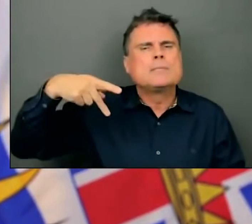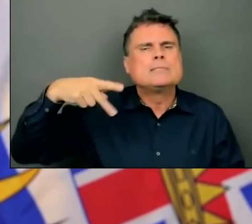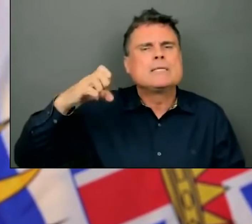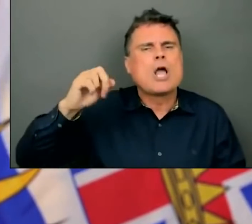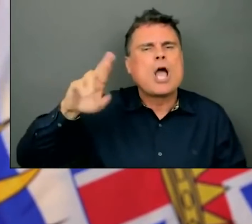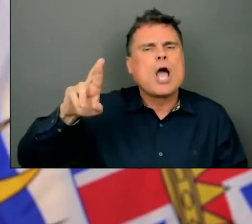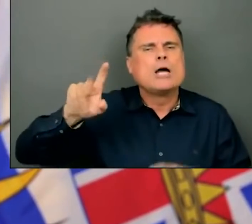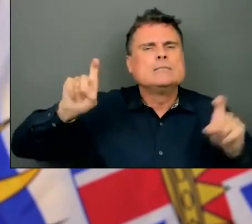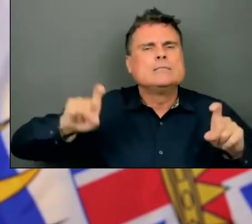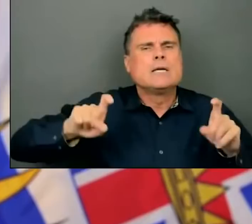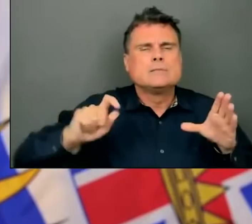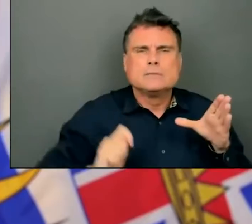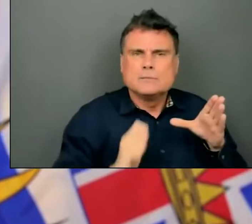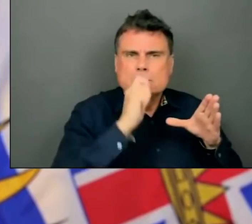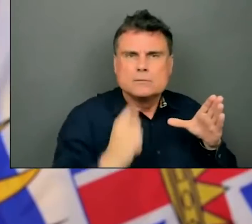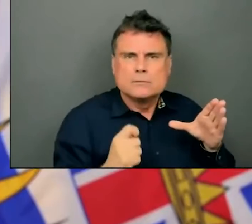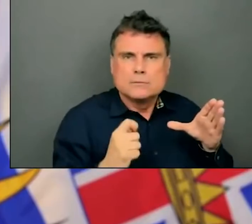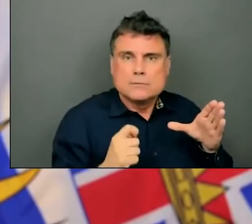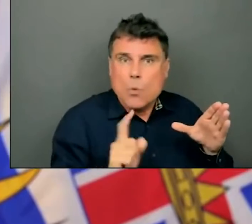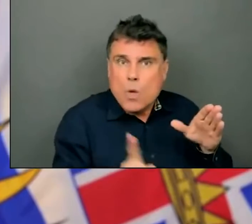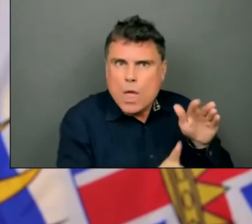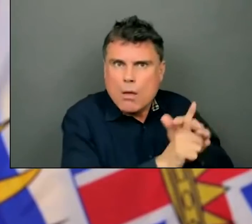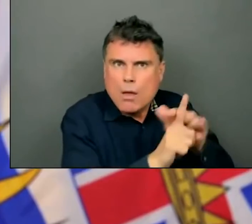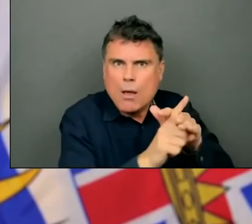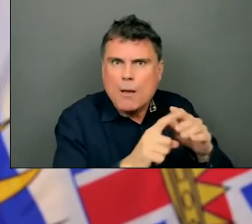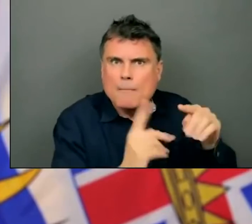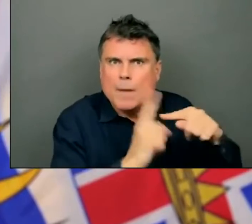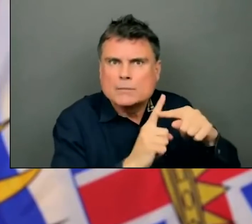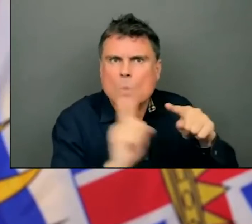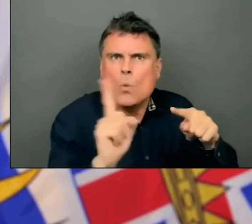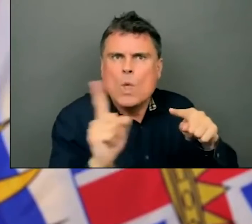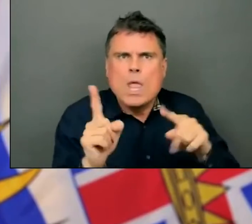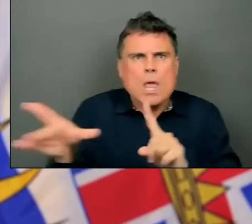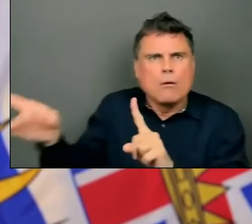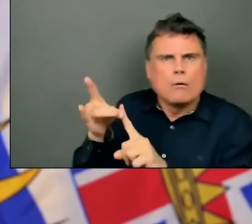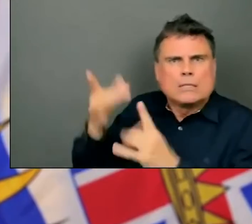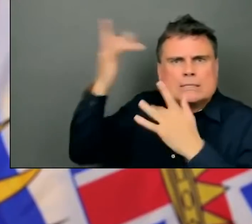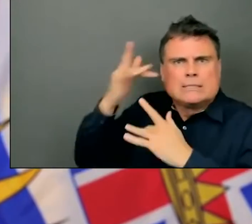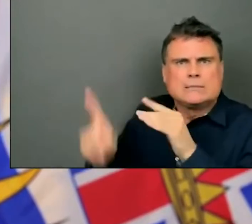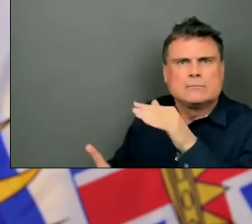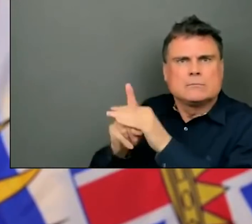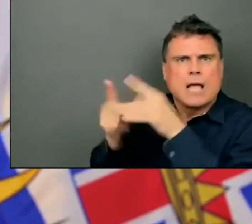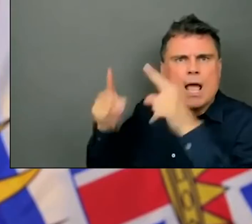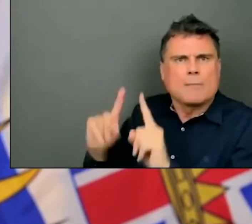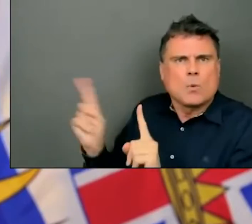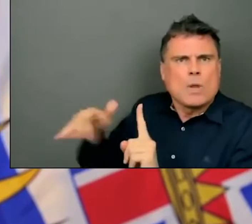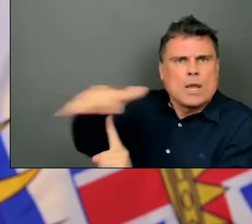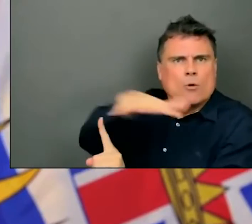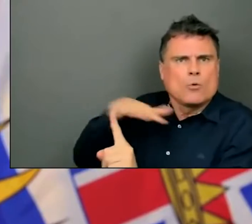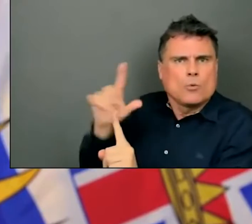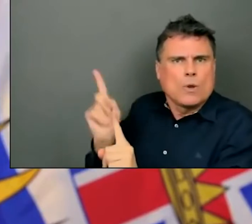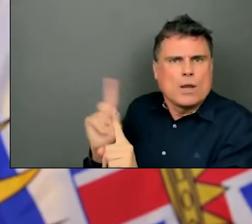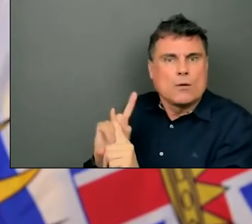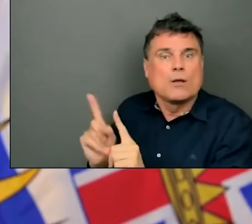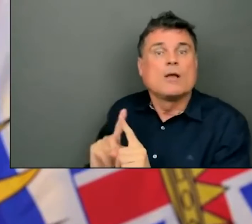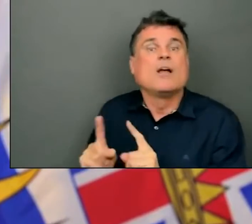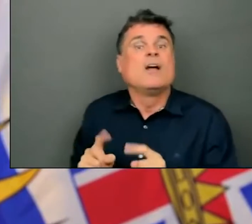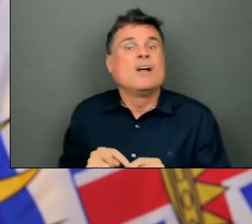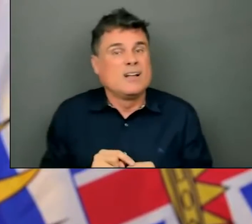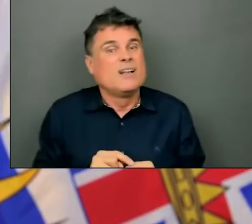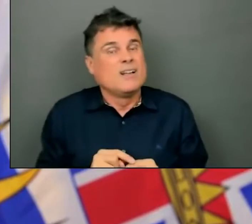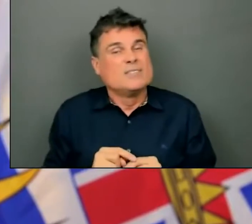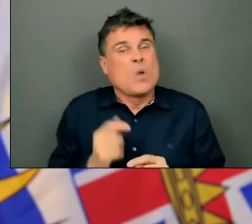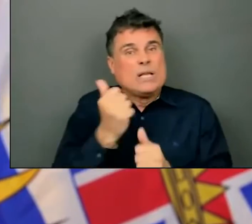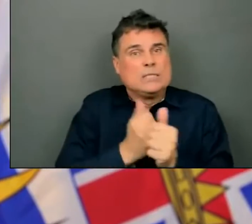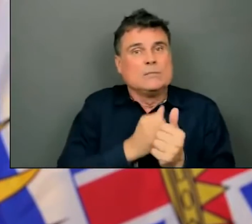geographic rates of disease and outbreaks and illness. Each step of the way, as we move through this